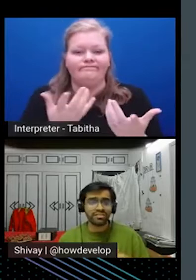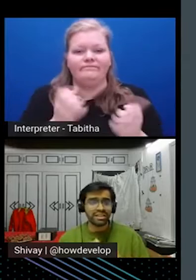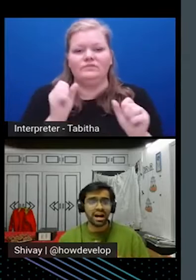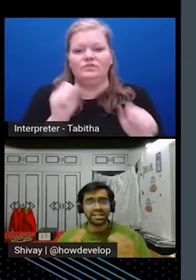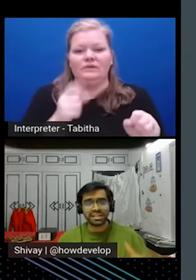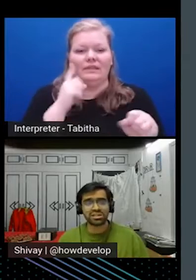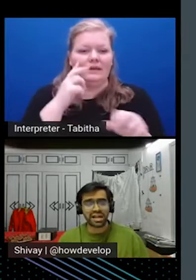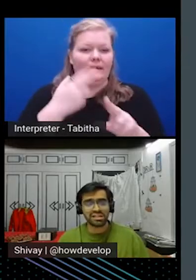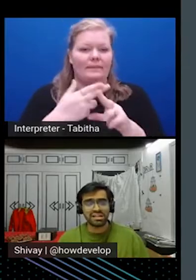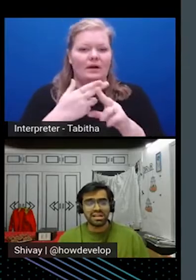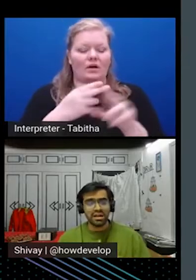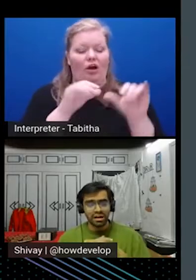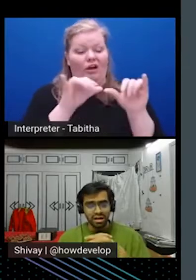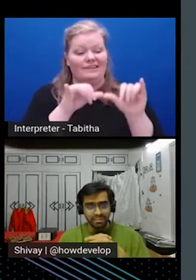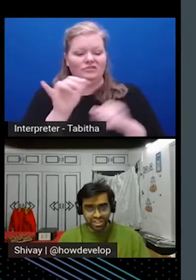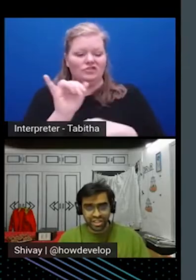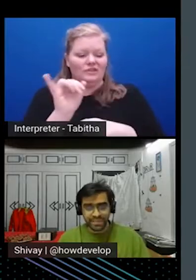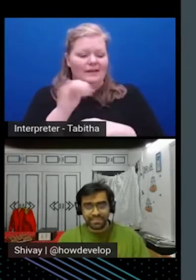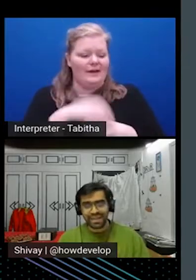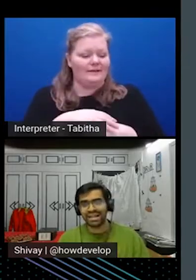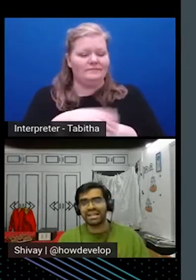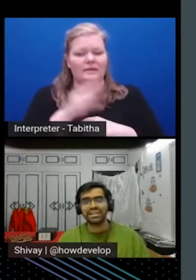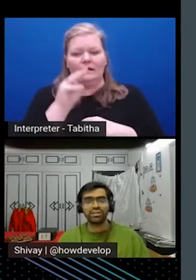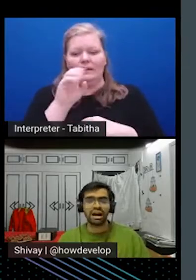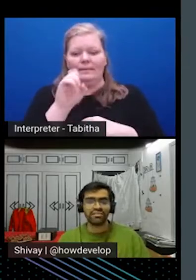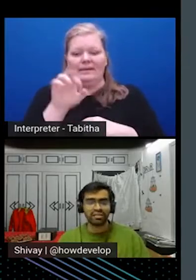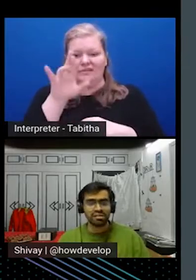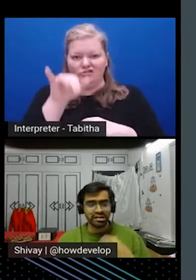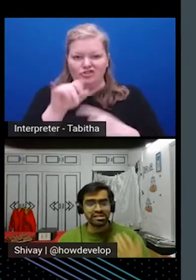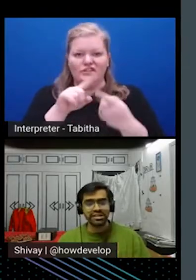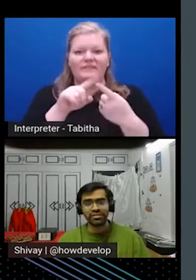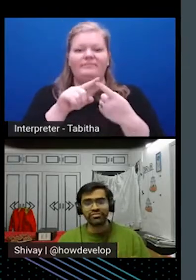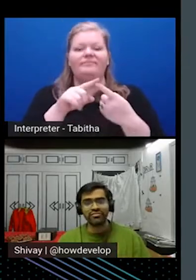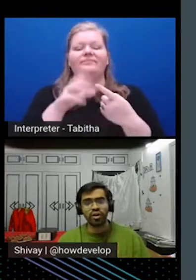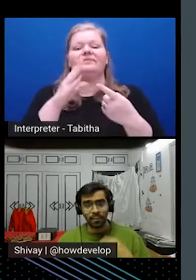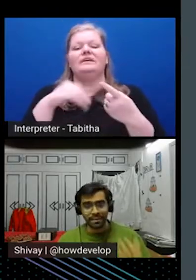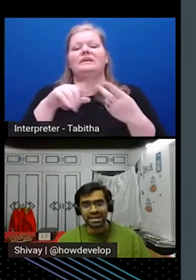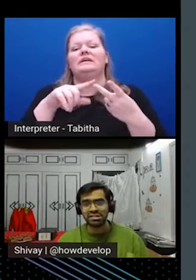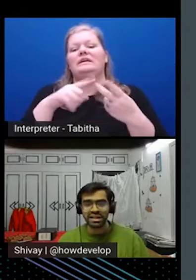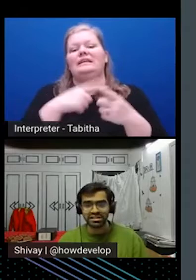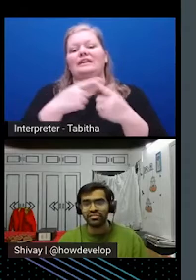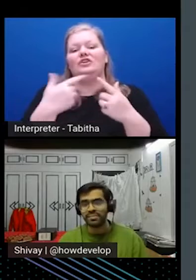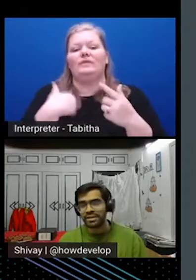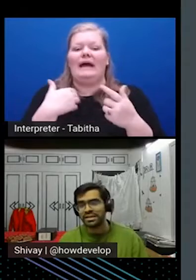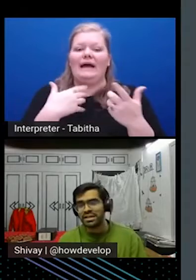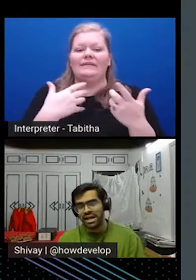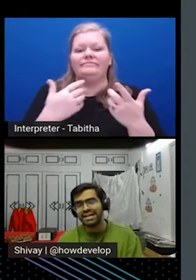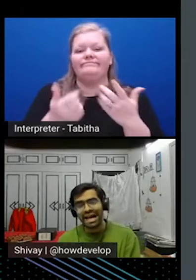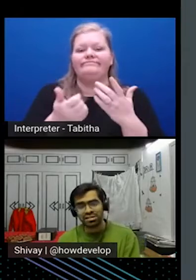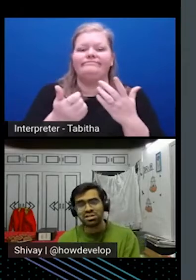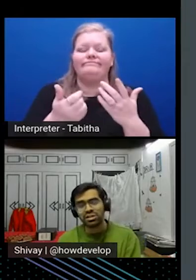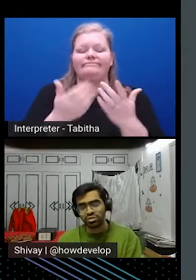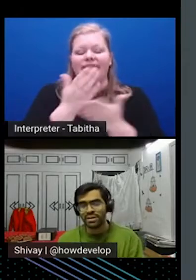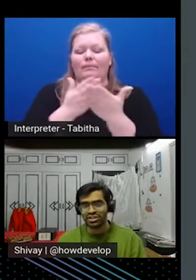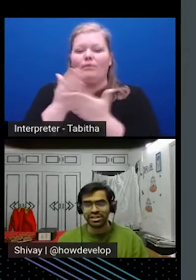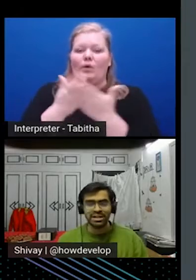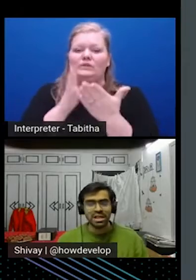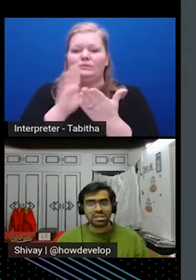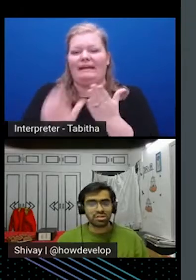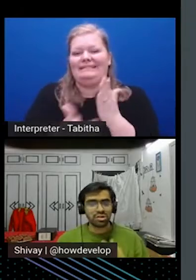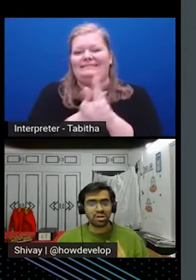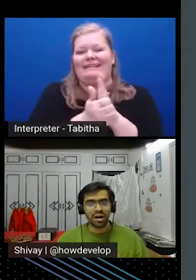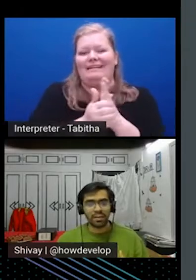think of the architecture as Meshery, and then you have a certain set of components that will be attached to